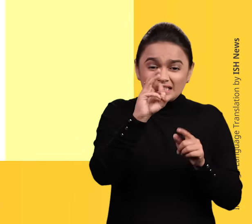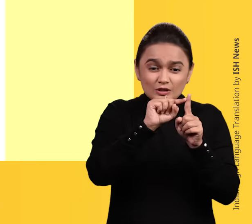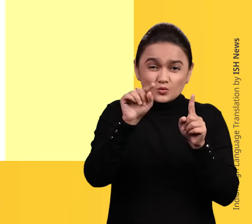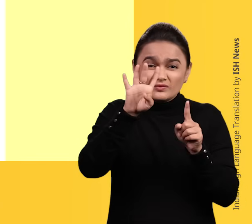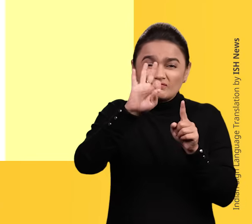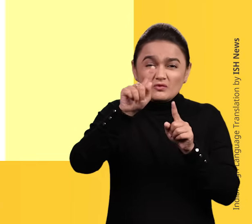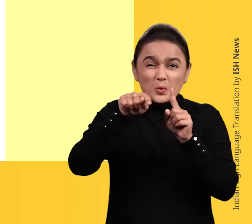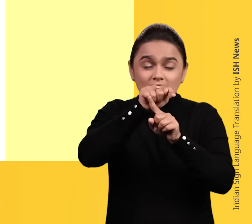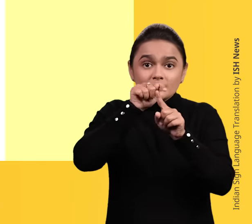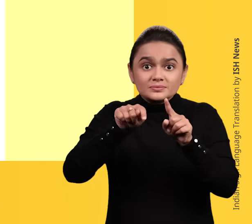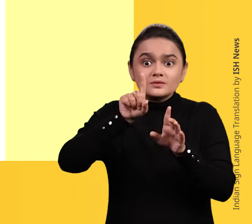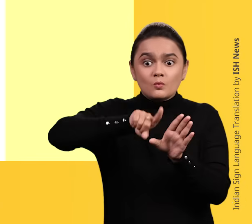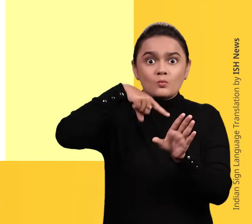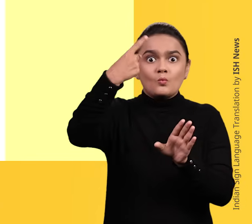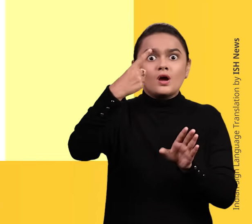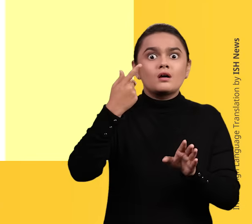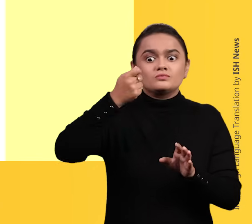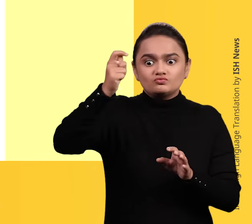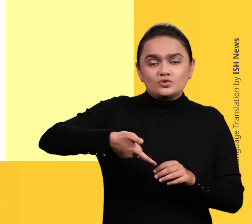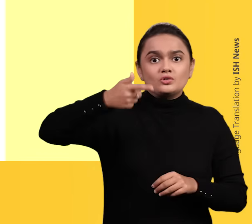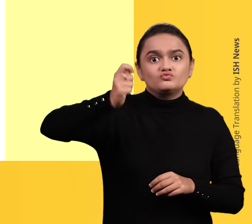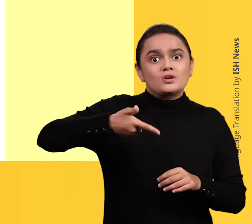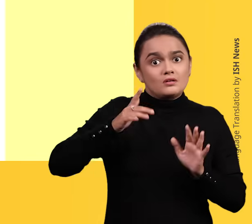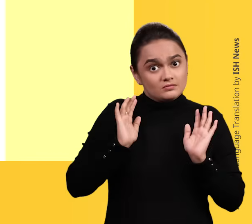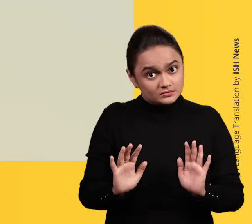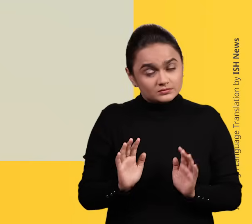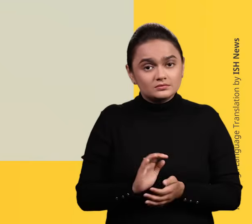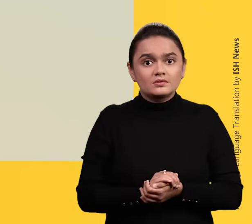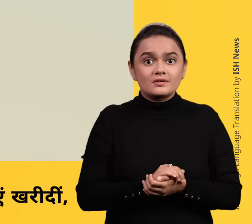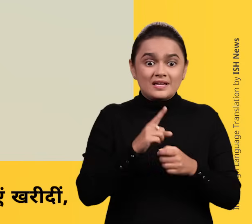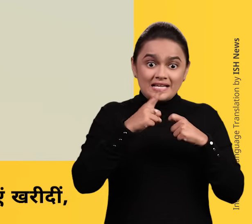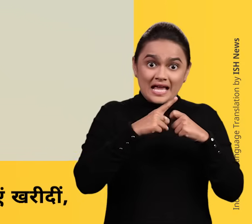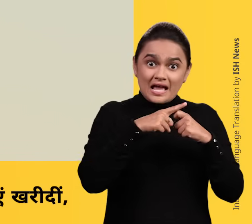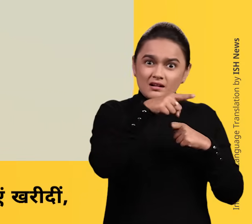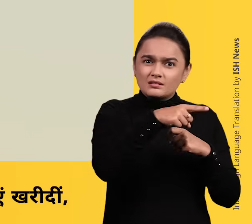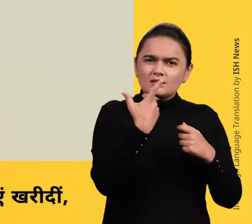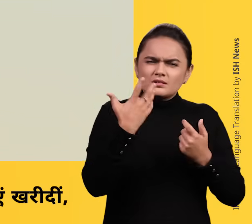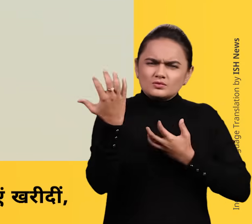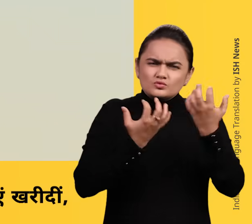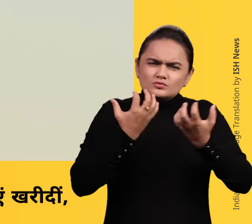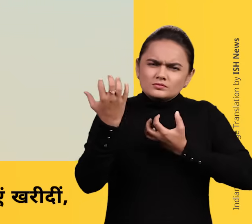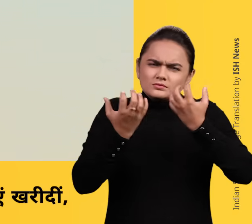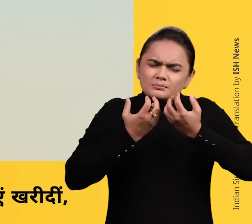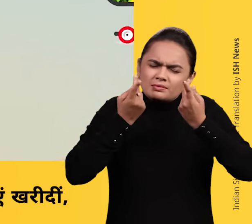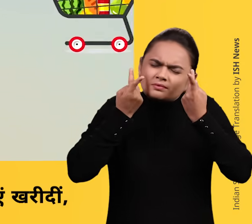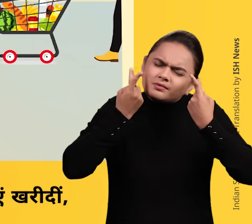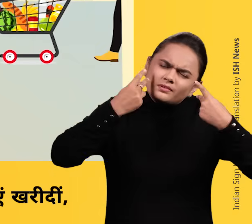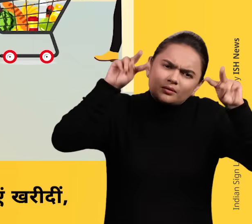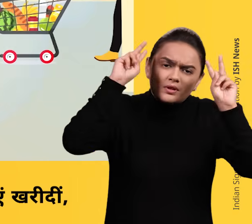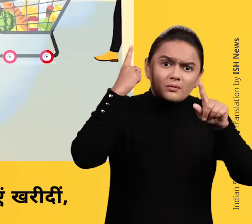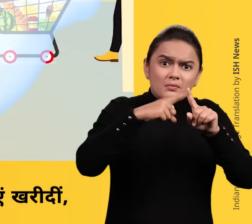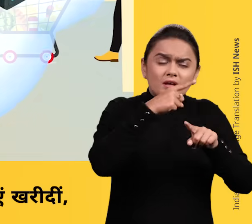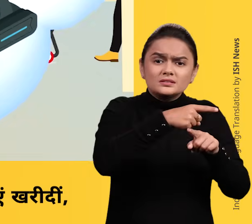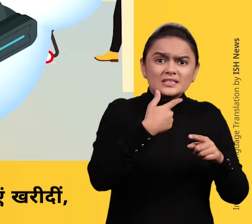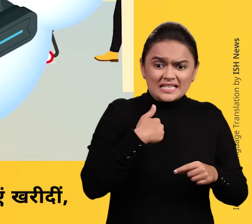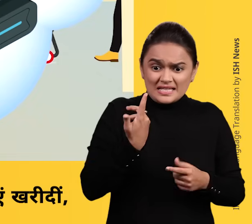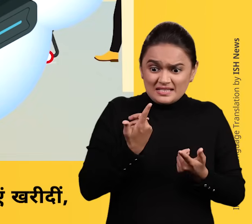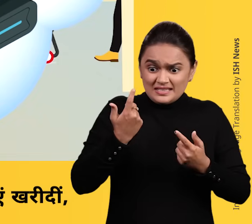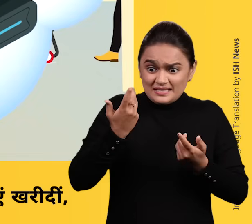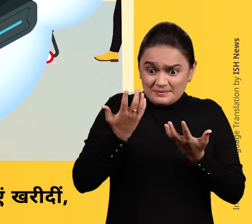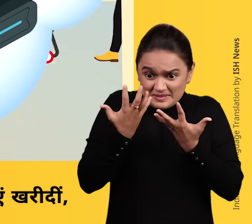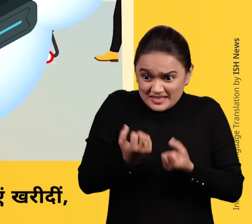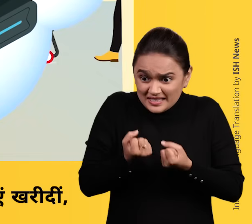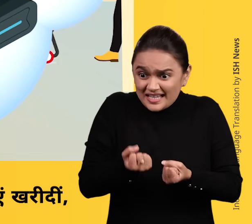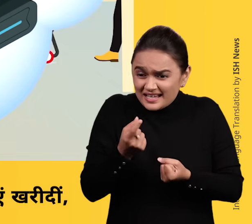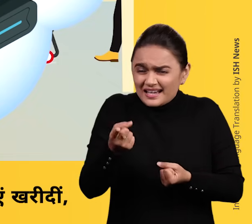30 to 40% per annum is charged. Karthik had done too much shopping and bought